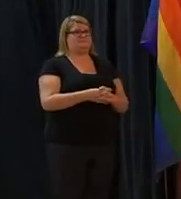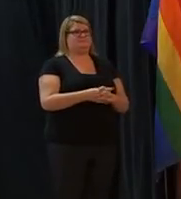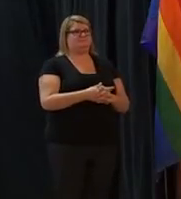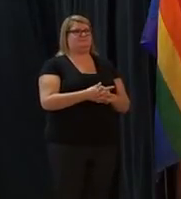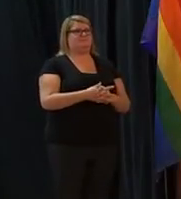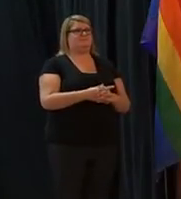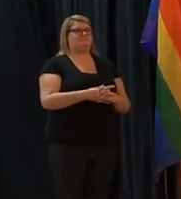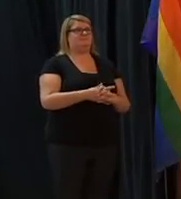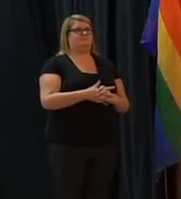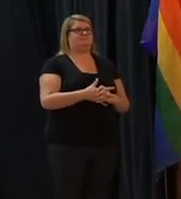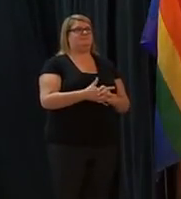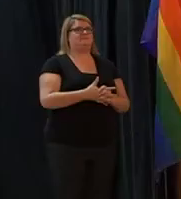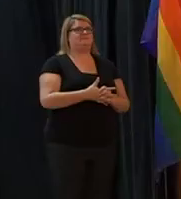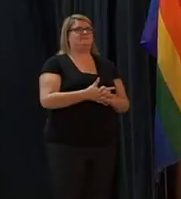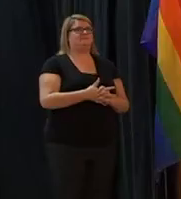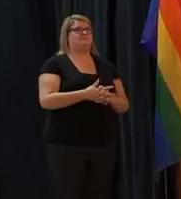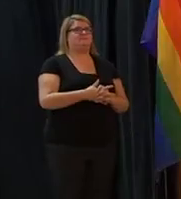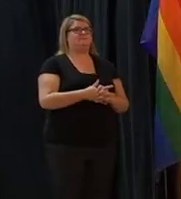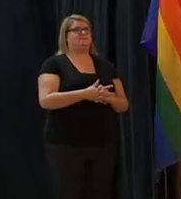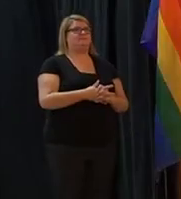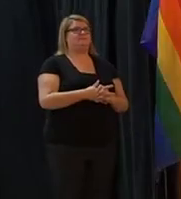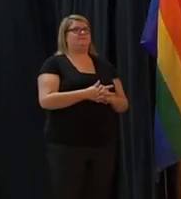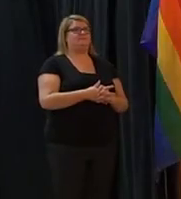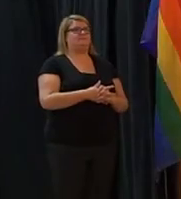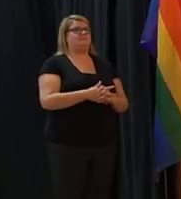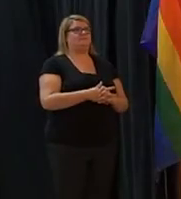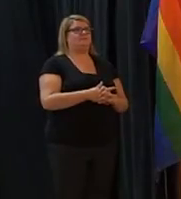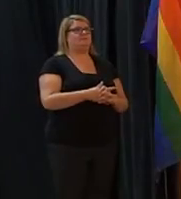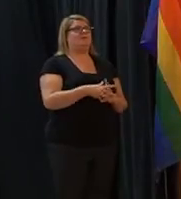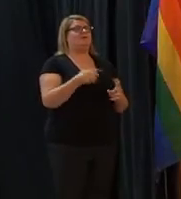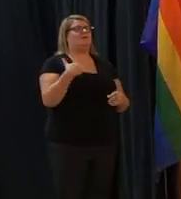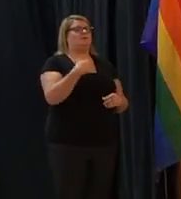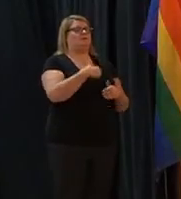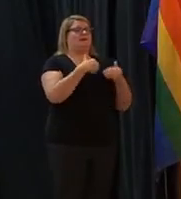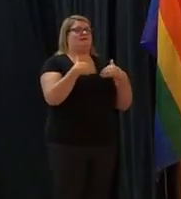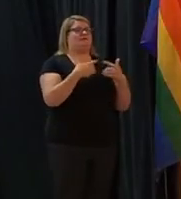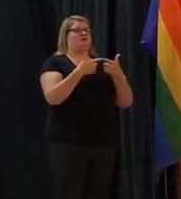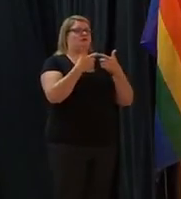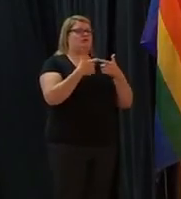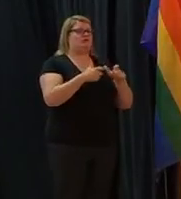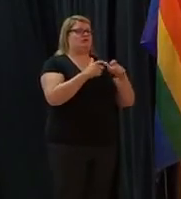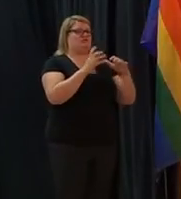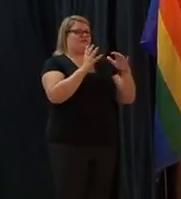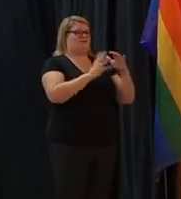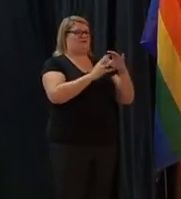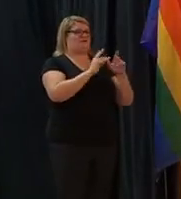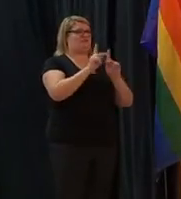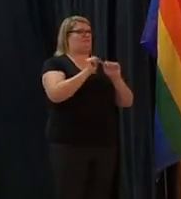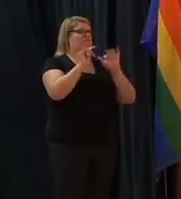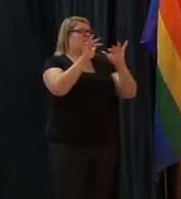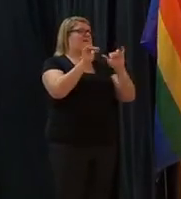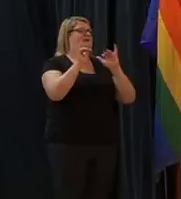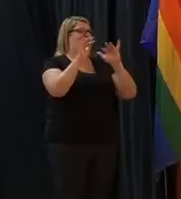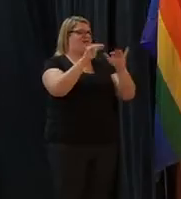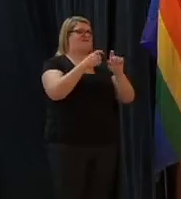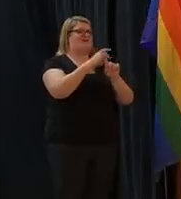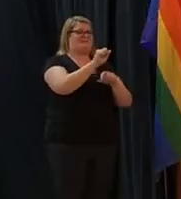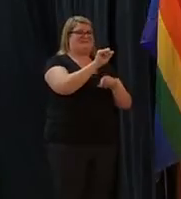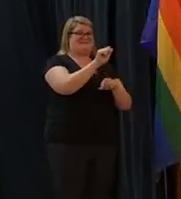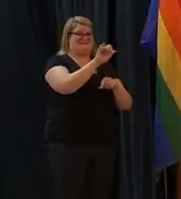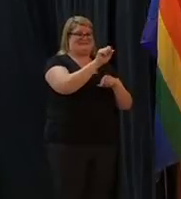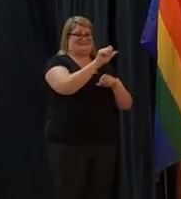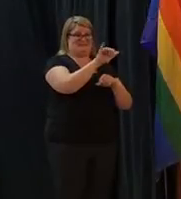We have a huge immigration in this moment in Europe, okay? A lot of people coming from